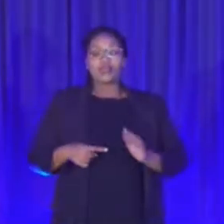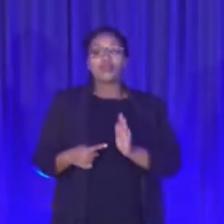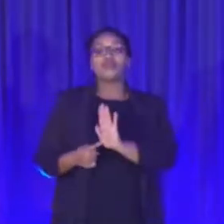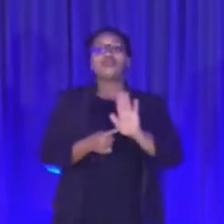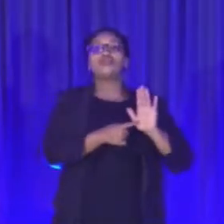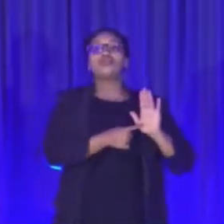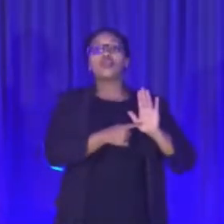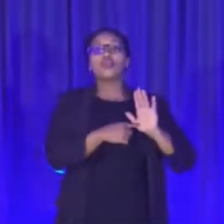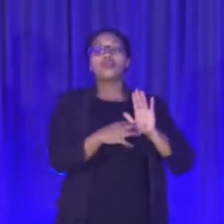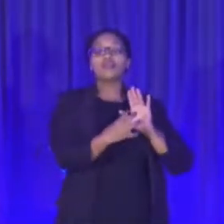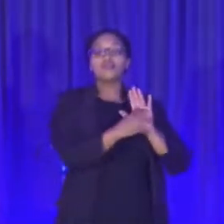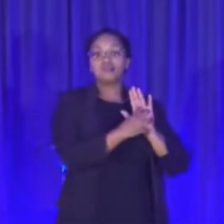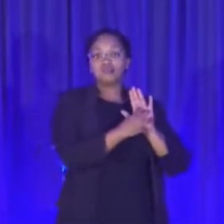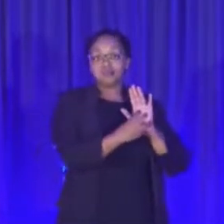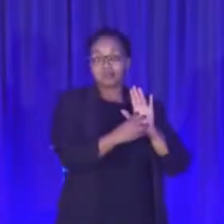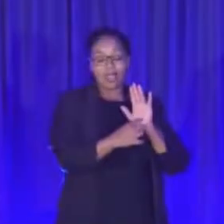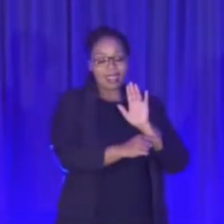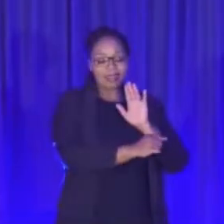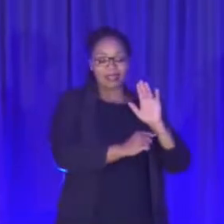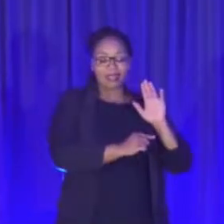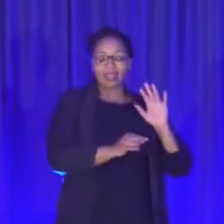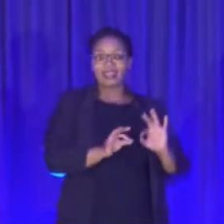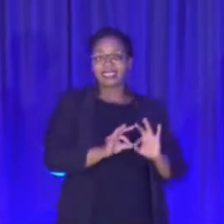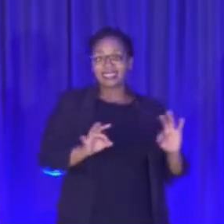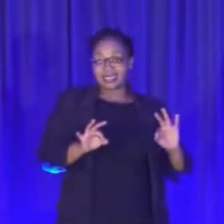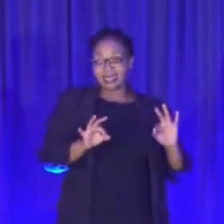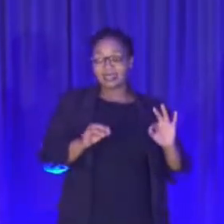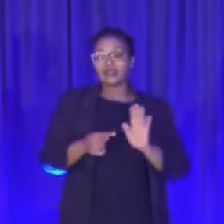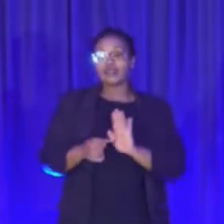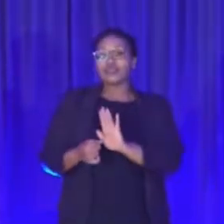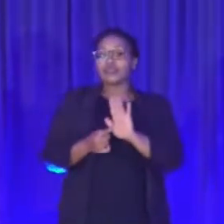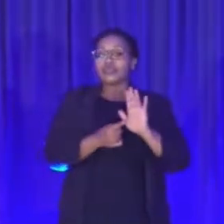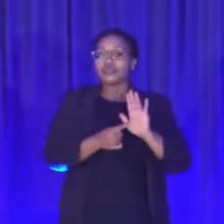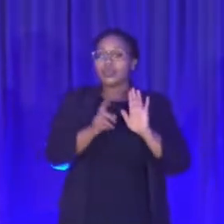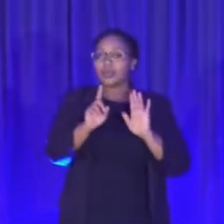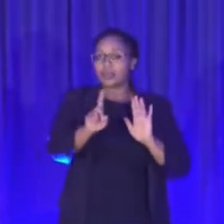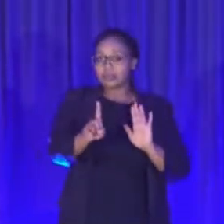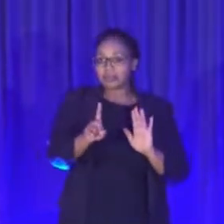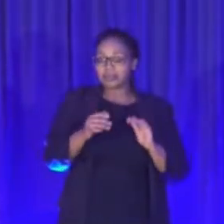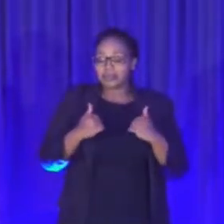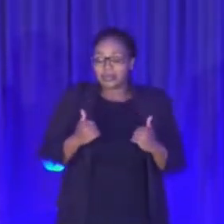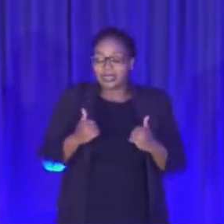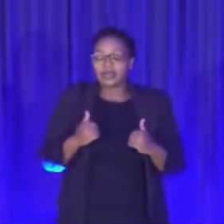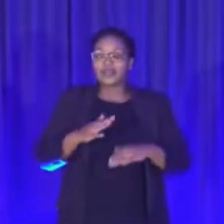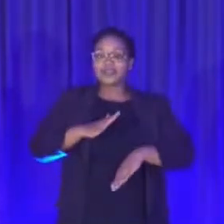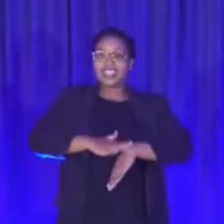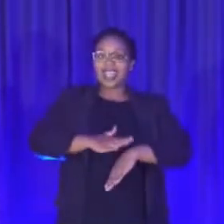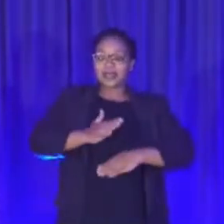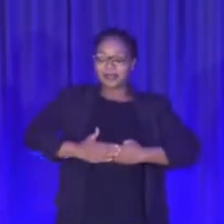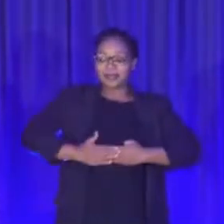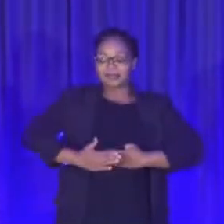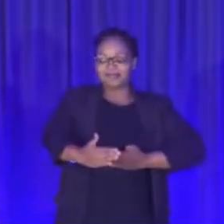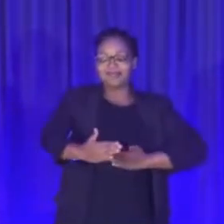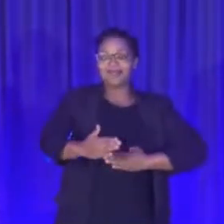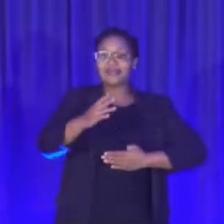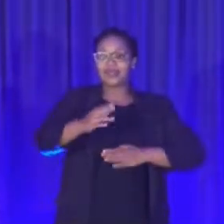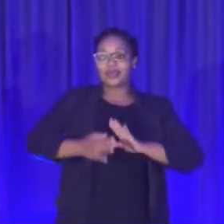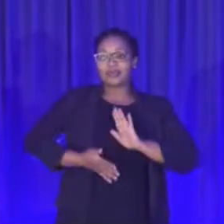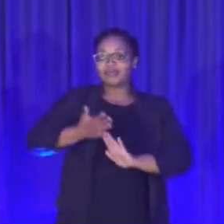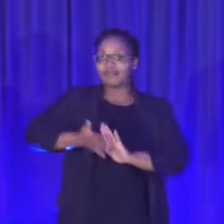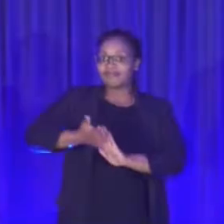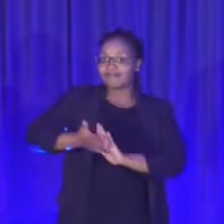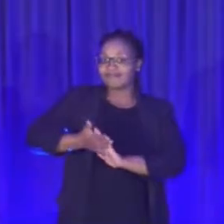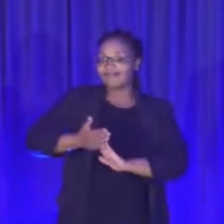signal the start of an intensified phase of preparations for the